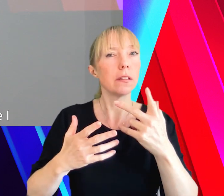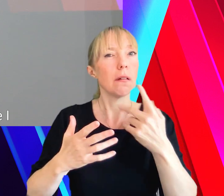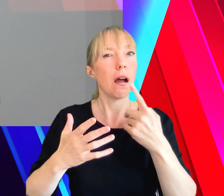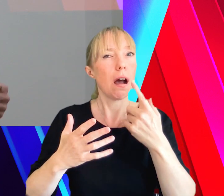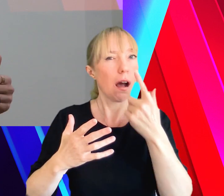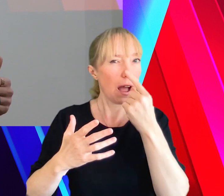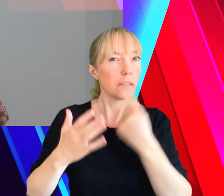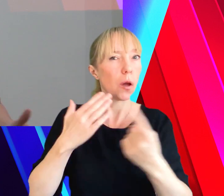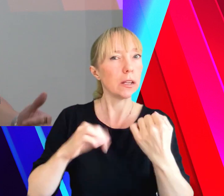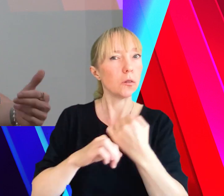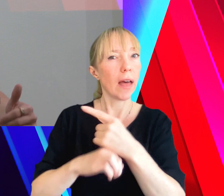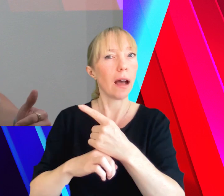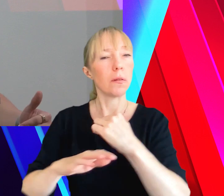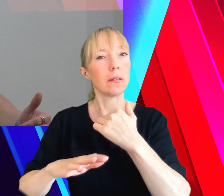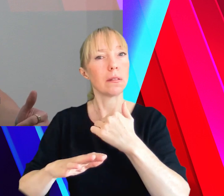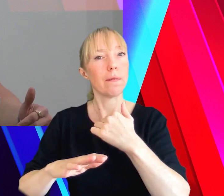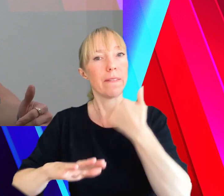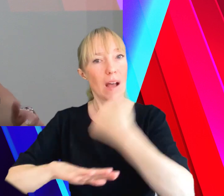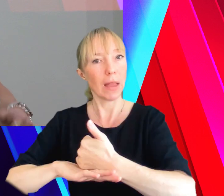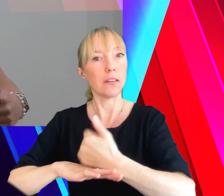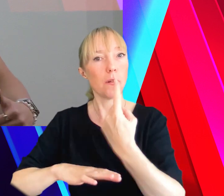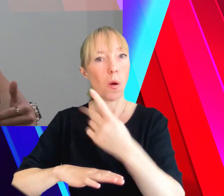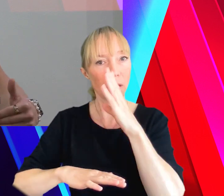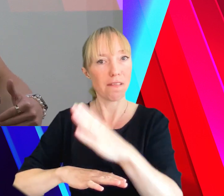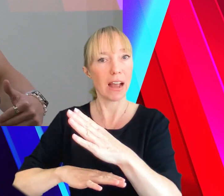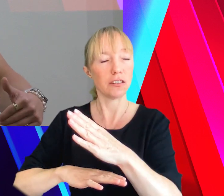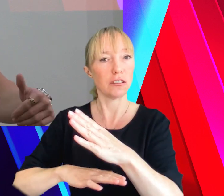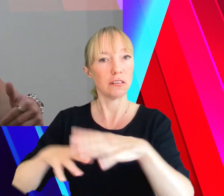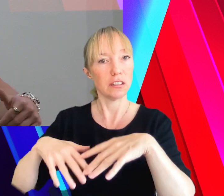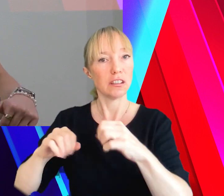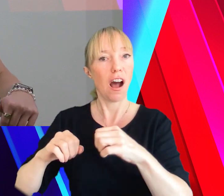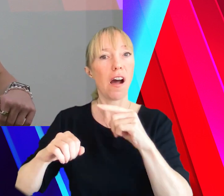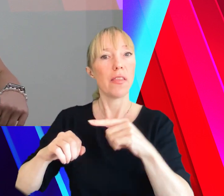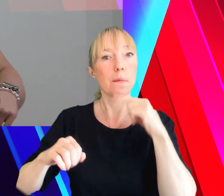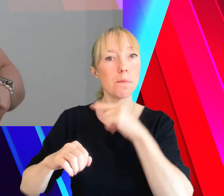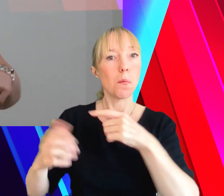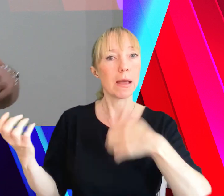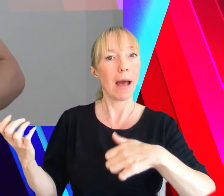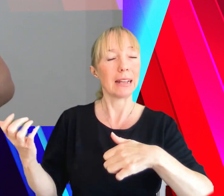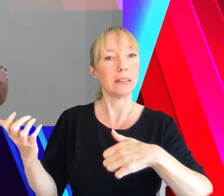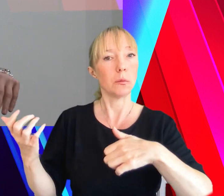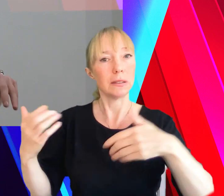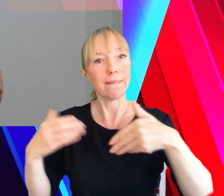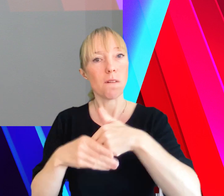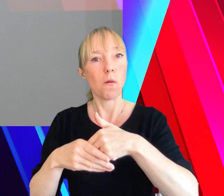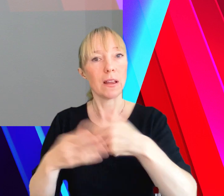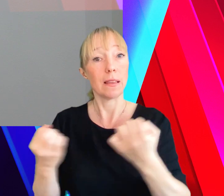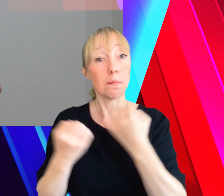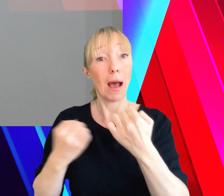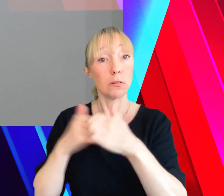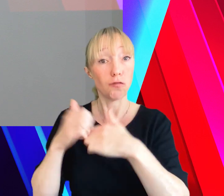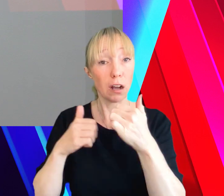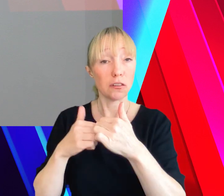do that because I had this foundation of One Direction as this boy band that for me had these like that operated within all these